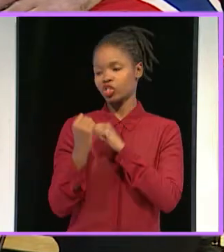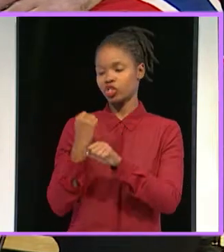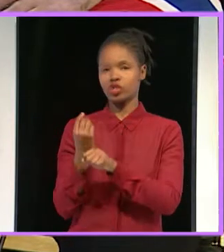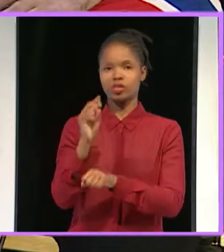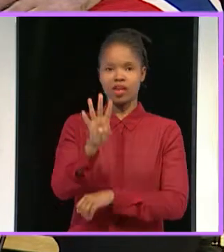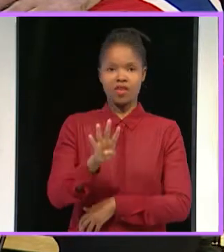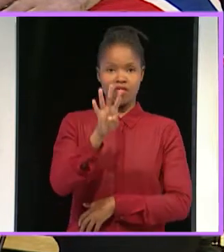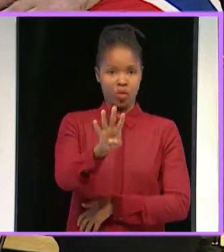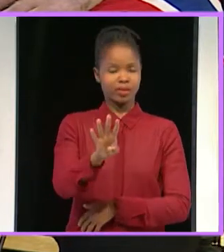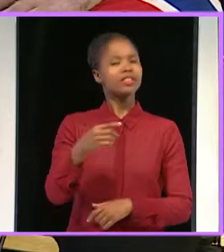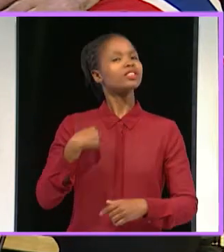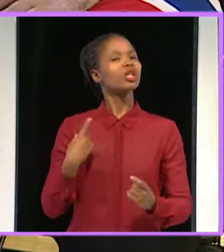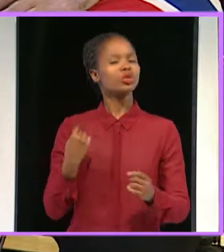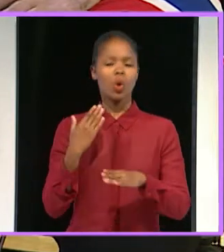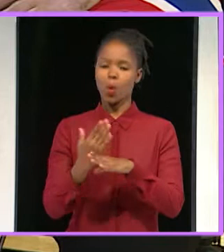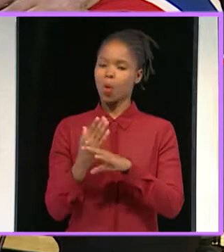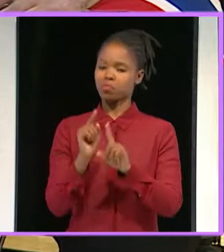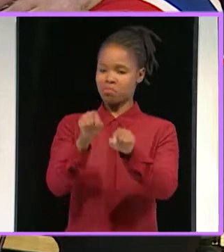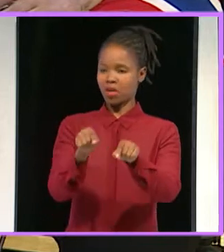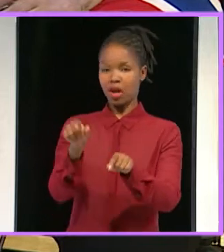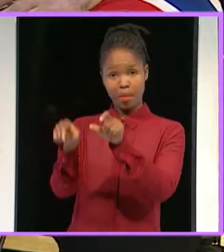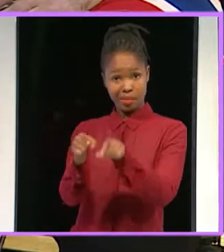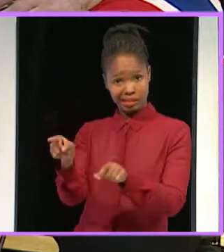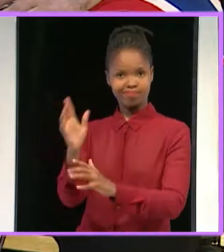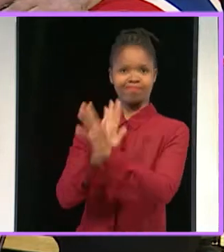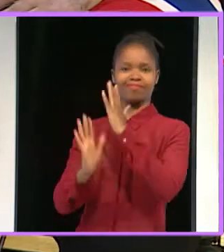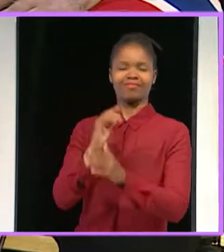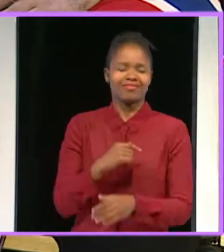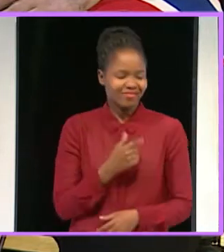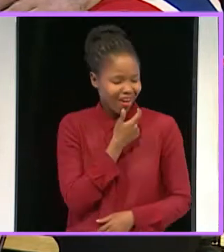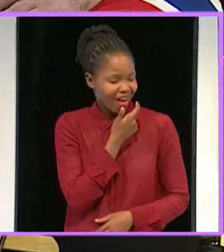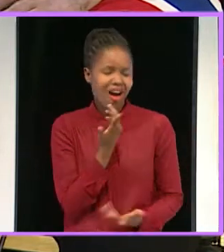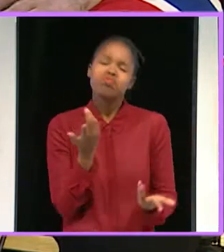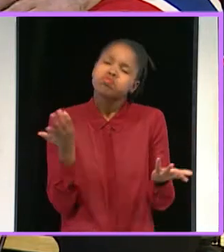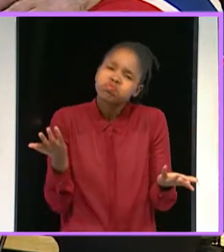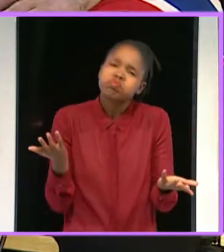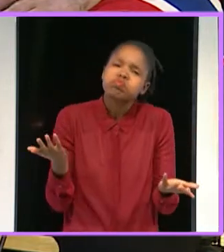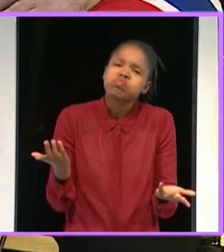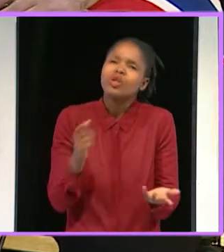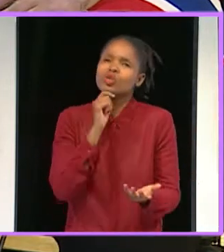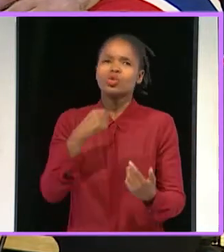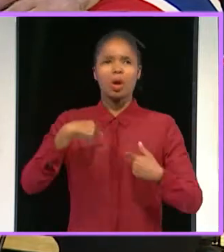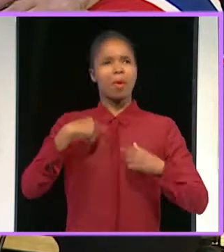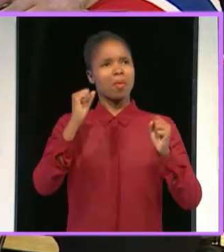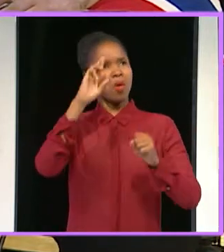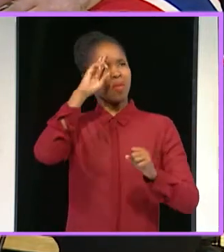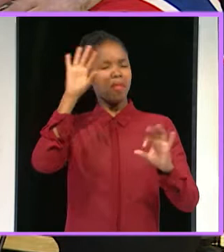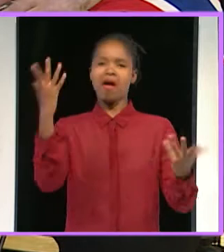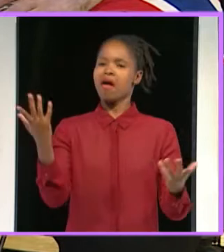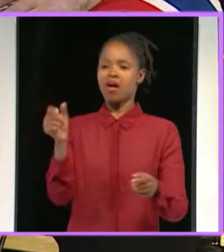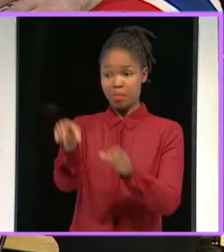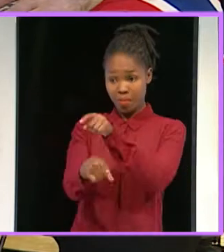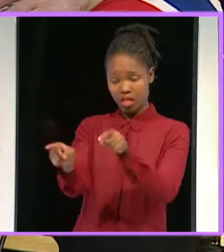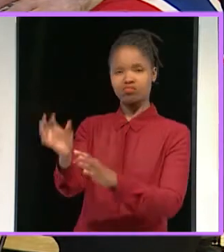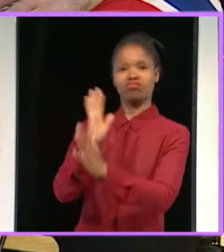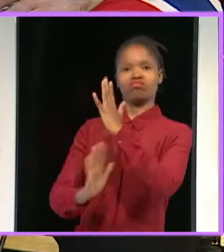work, according to people. And yeah, well, I have to say, put it like that. But yeah, I